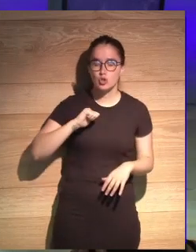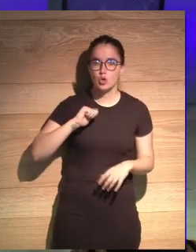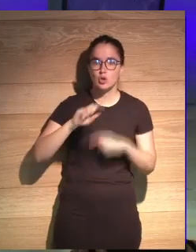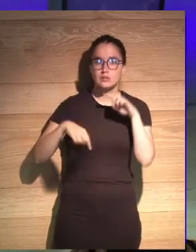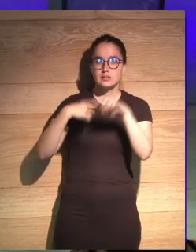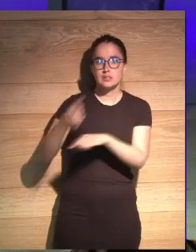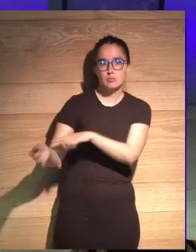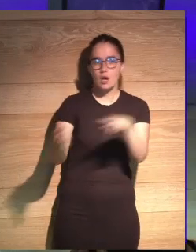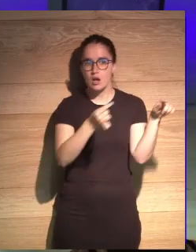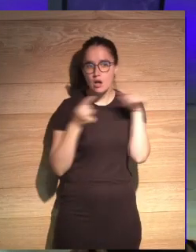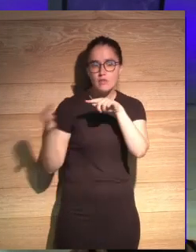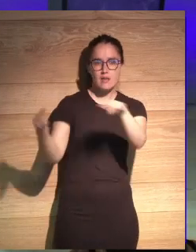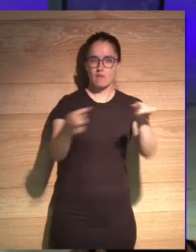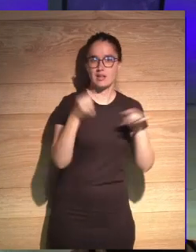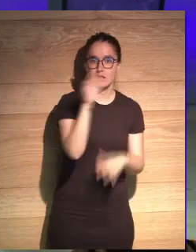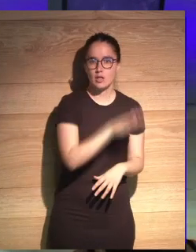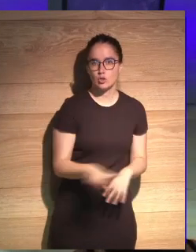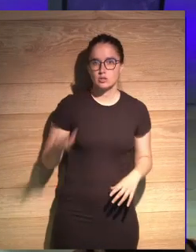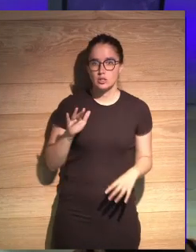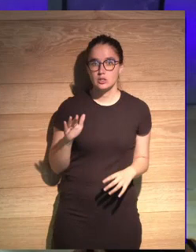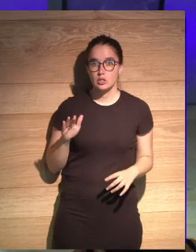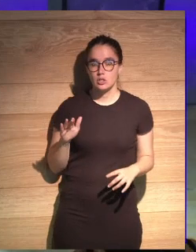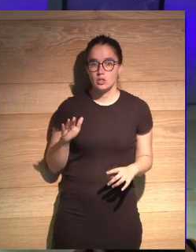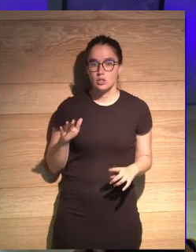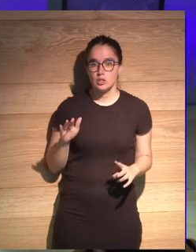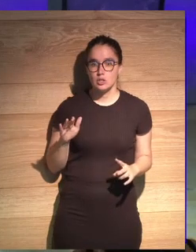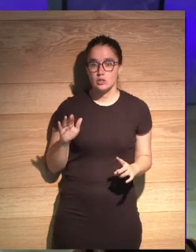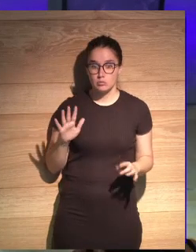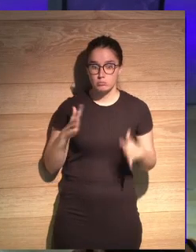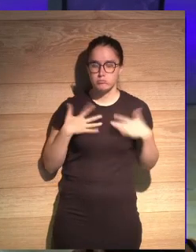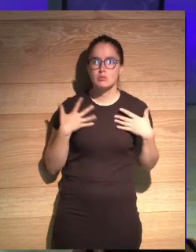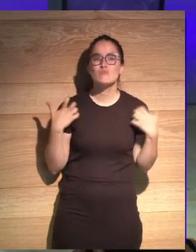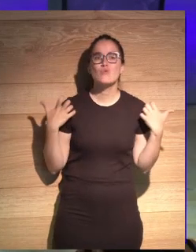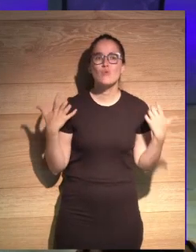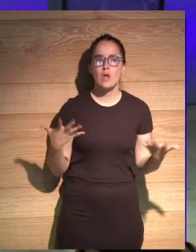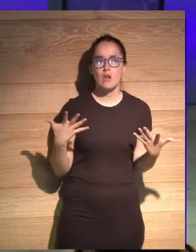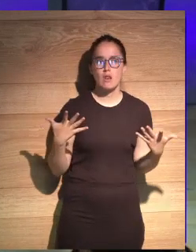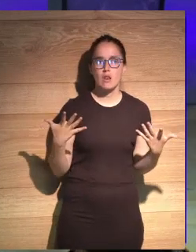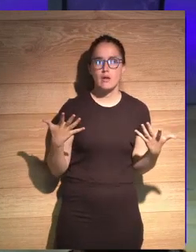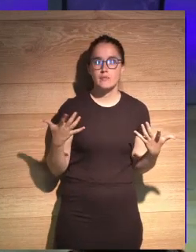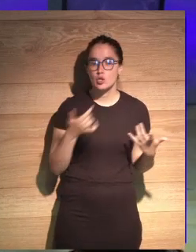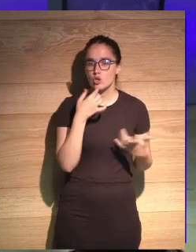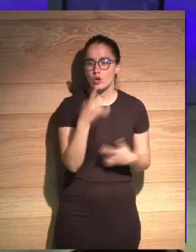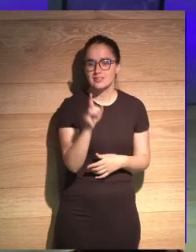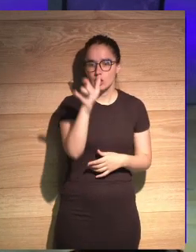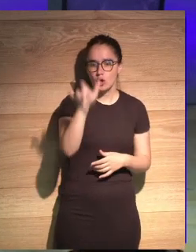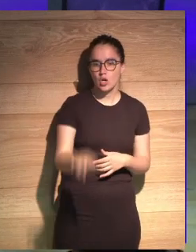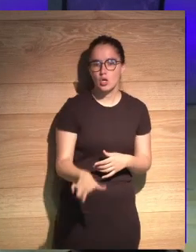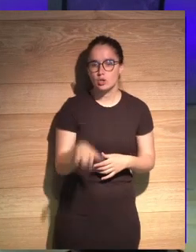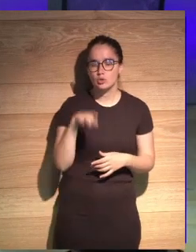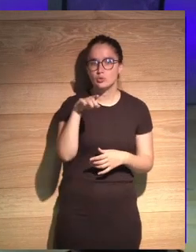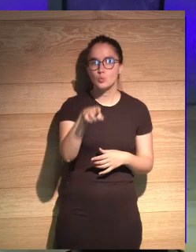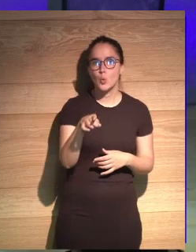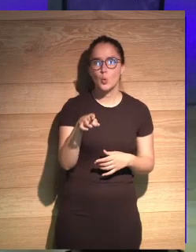Children would take the console and play by themselves. They had some discussions among them, and it was surprising